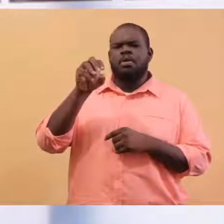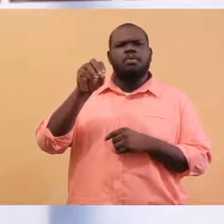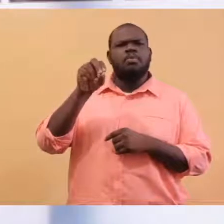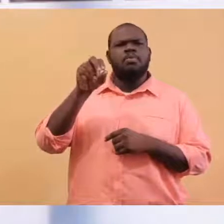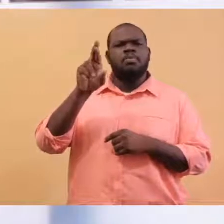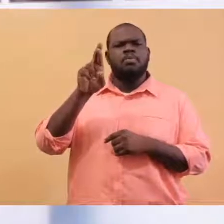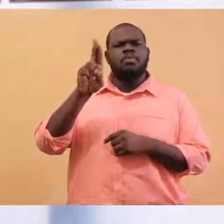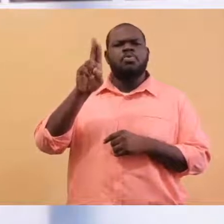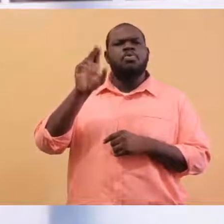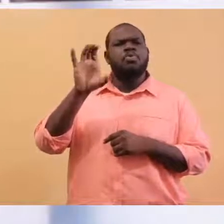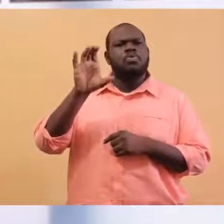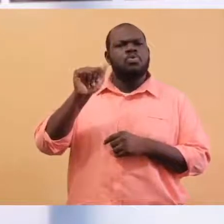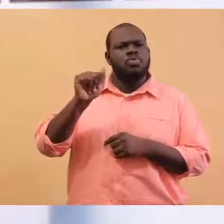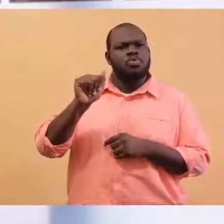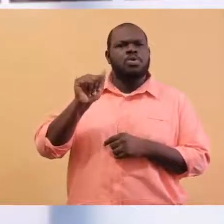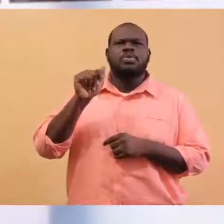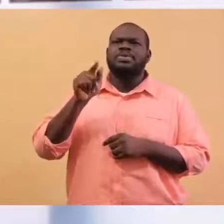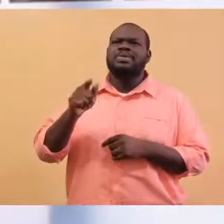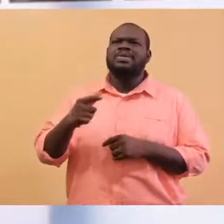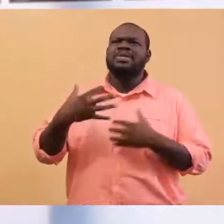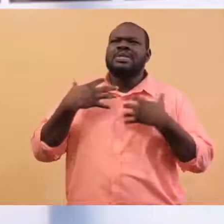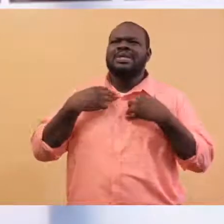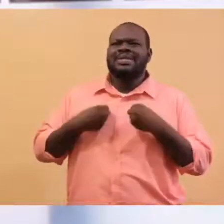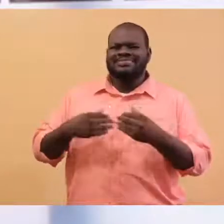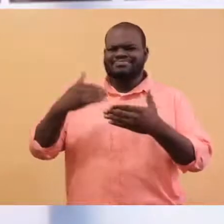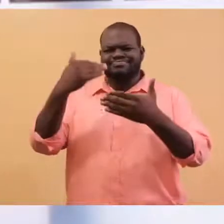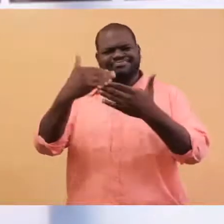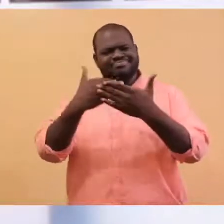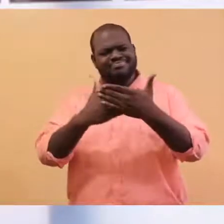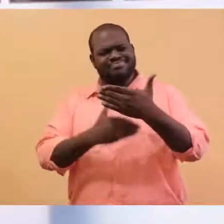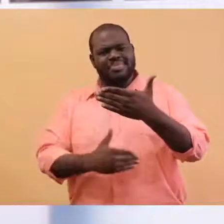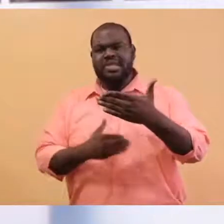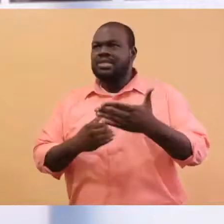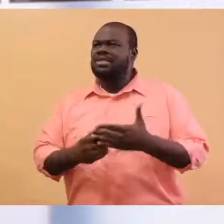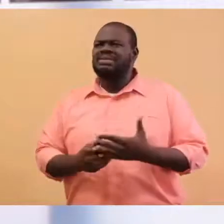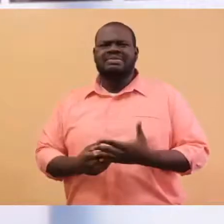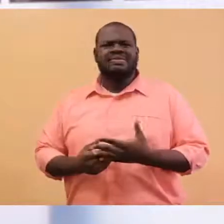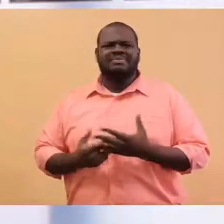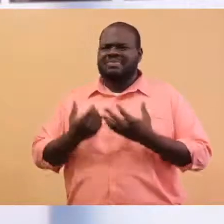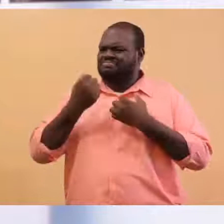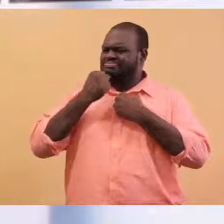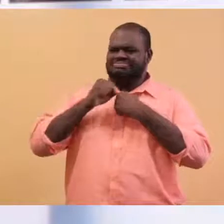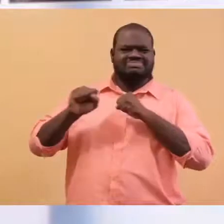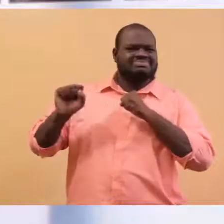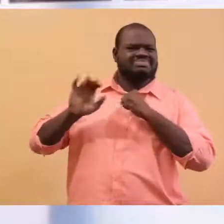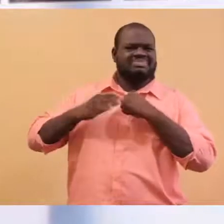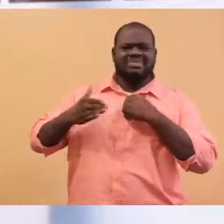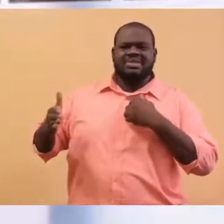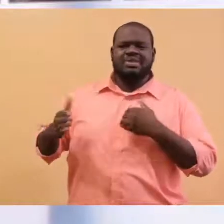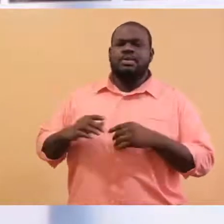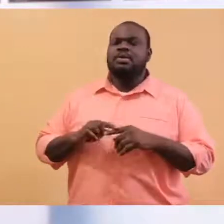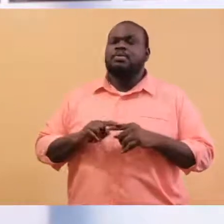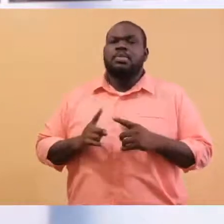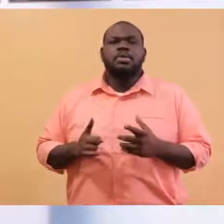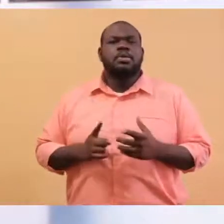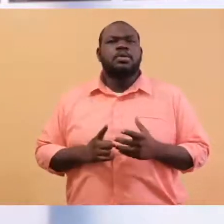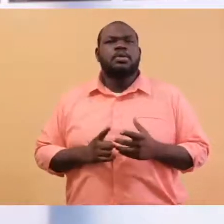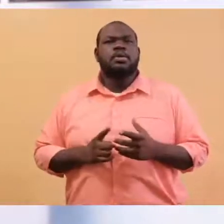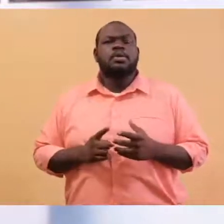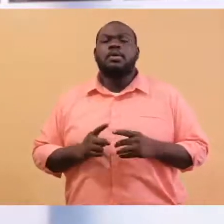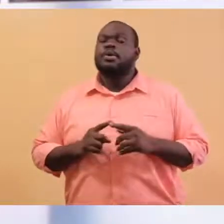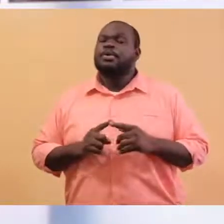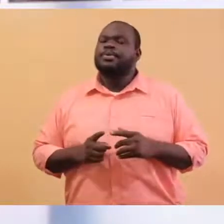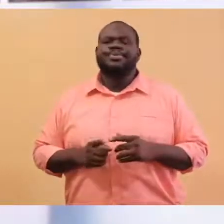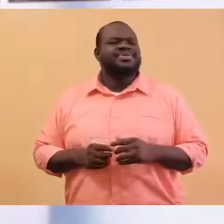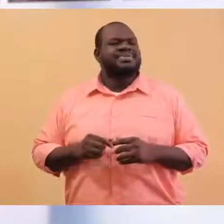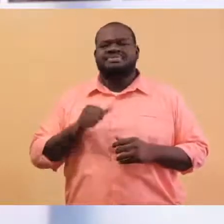the basket of health measures that have been outlined for their safety and protection. They are blatantly